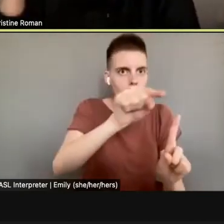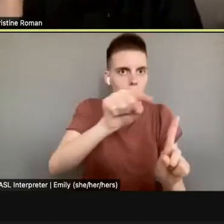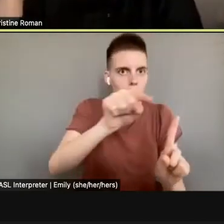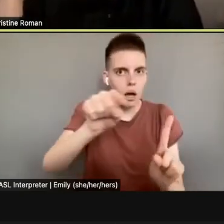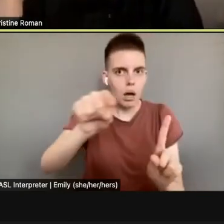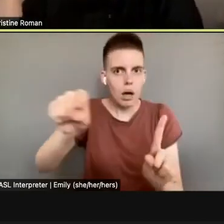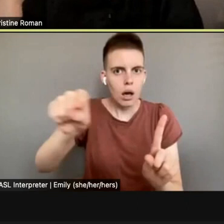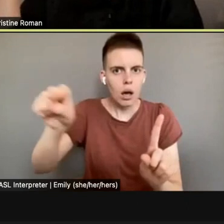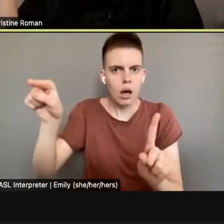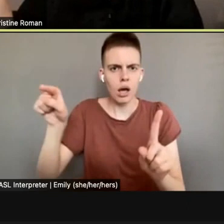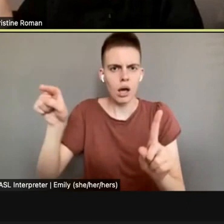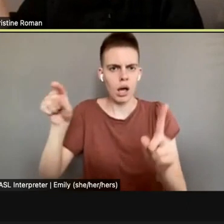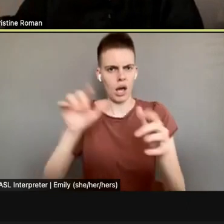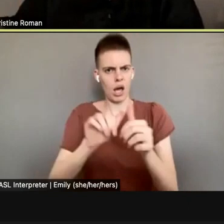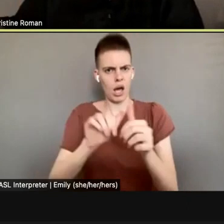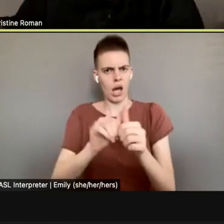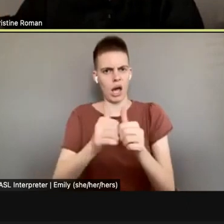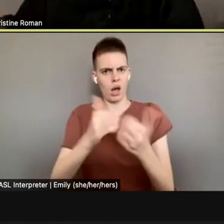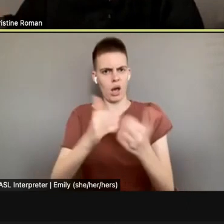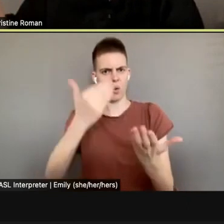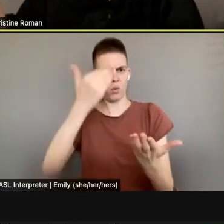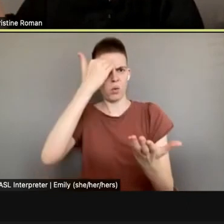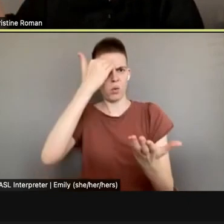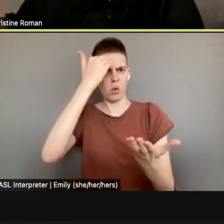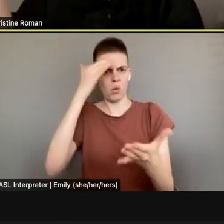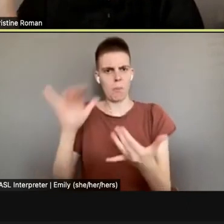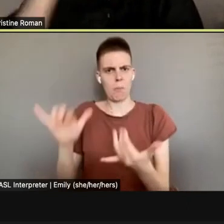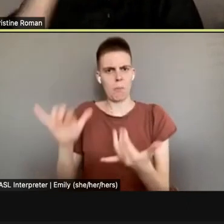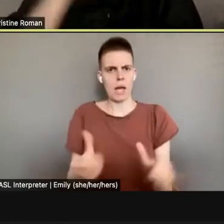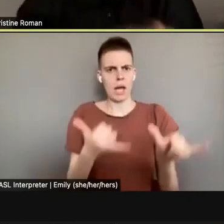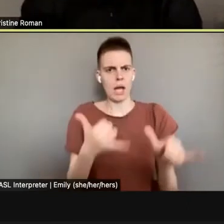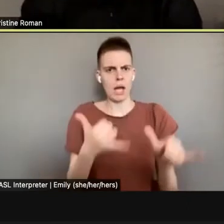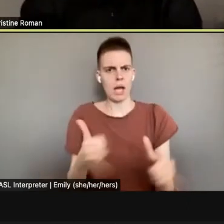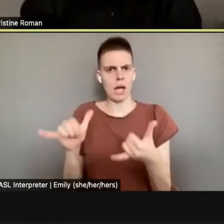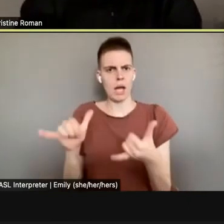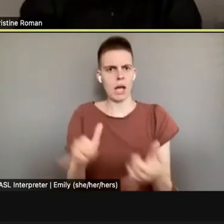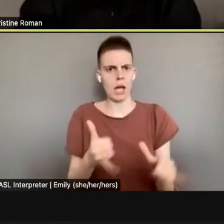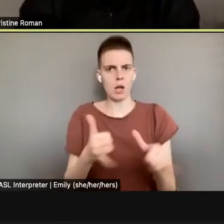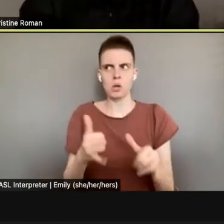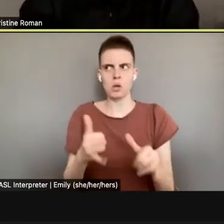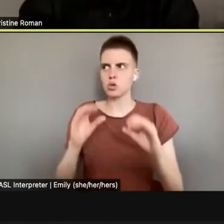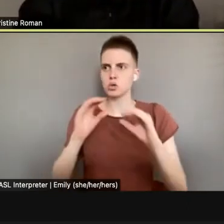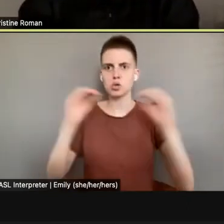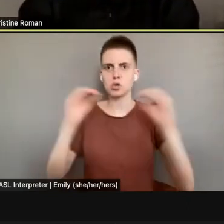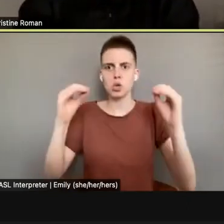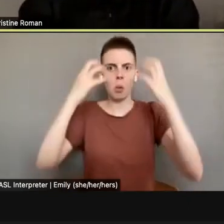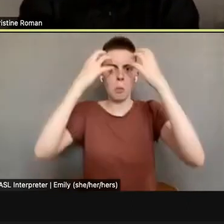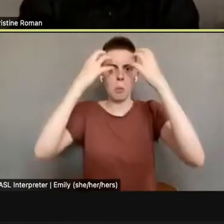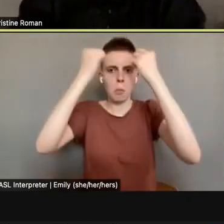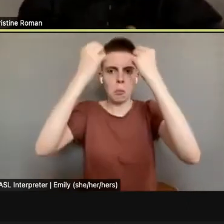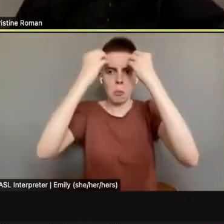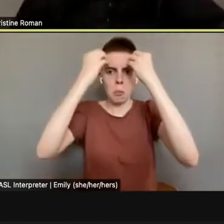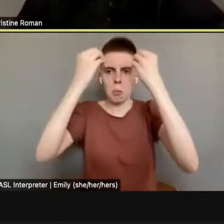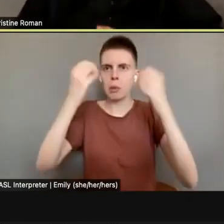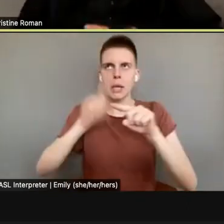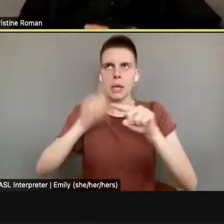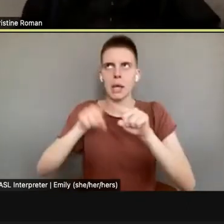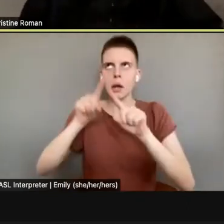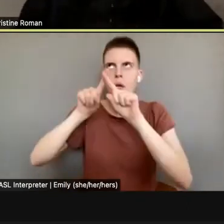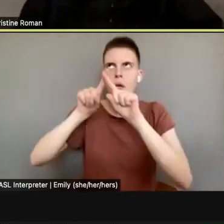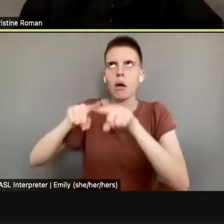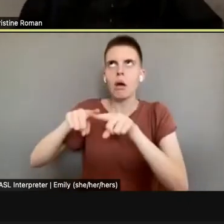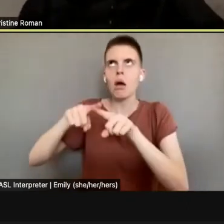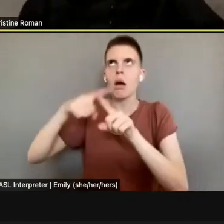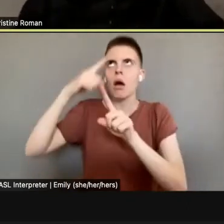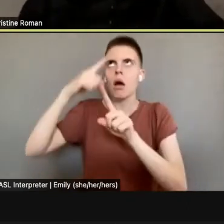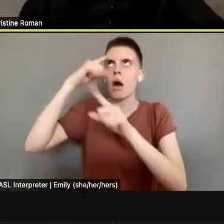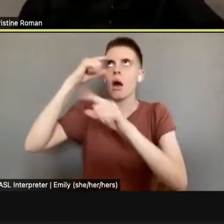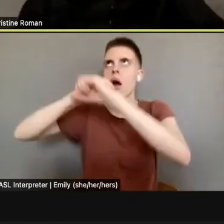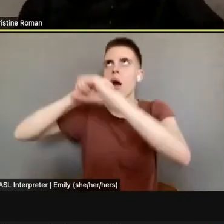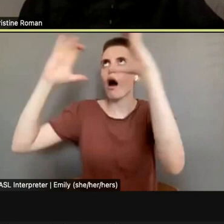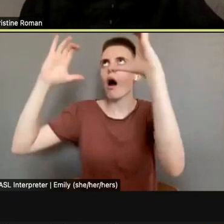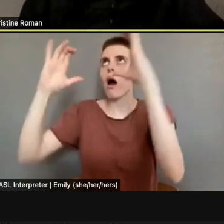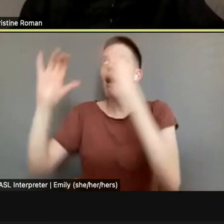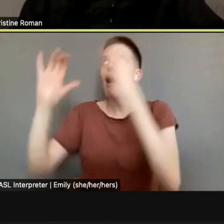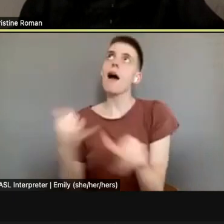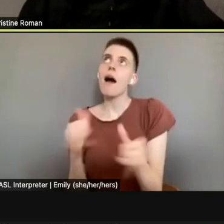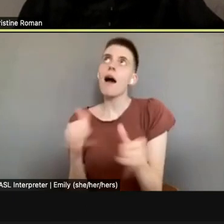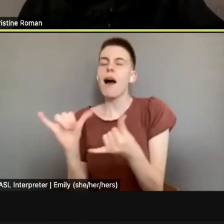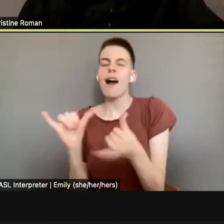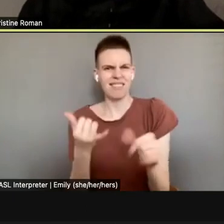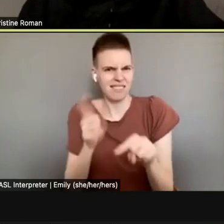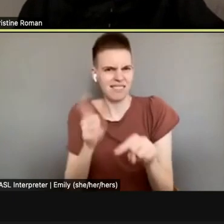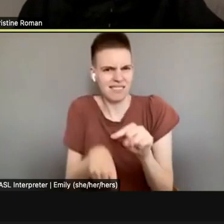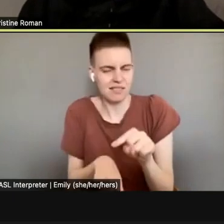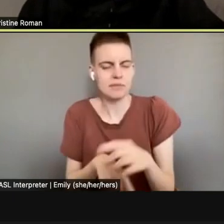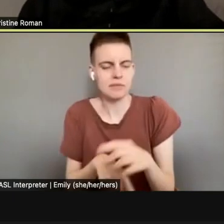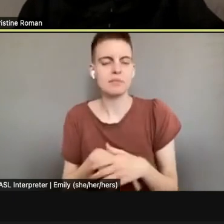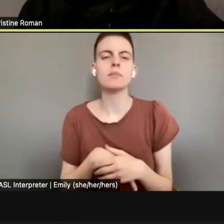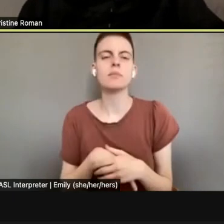stored, you're not going to play them out. And so we think sometimes that children with CVI and